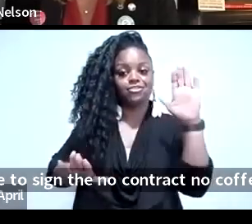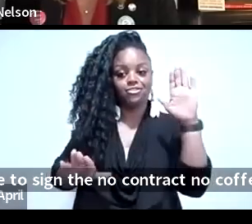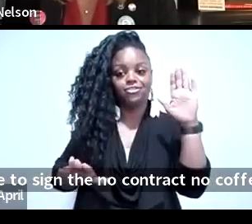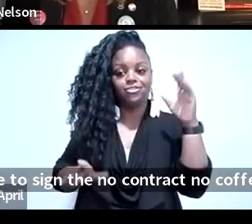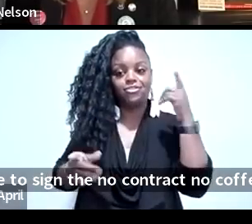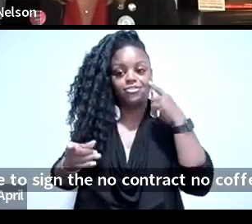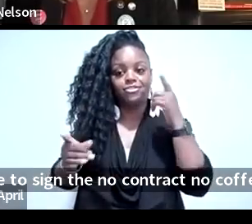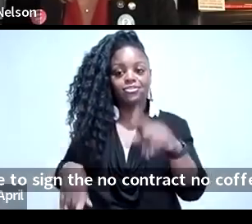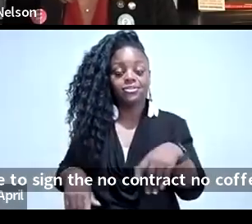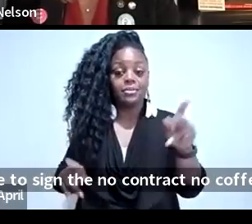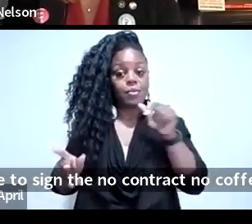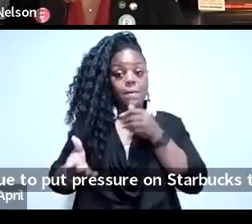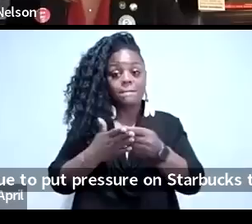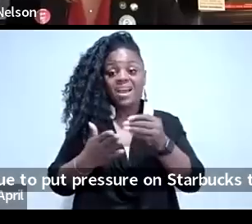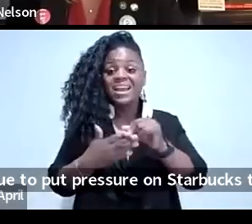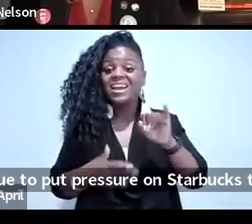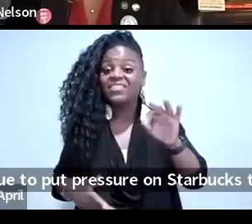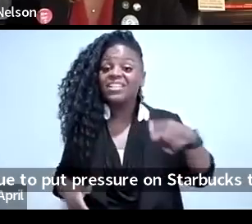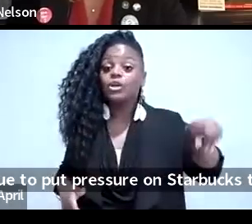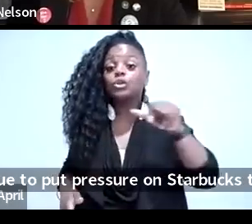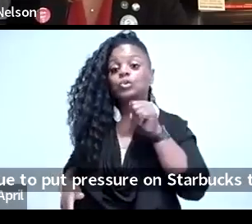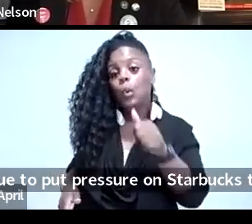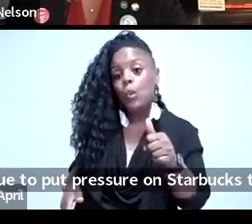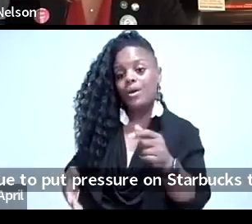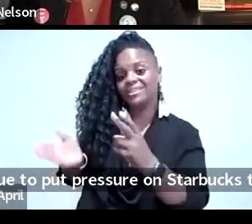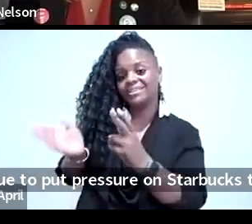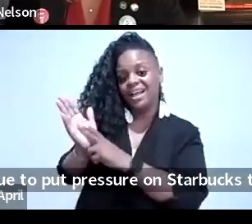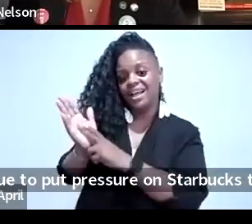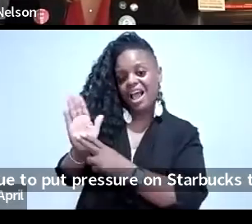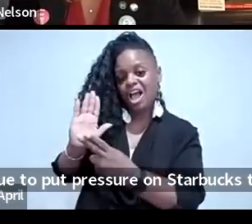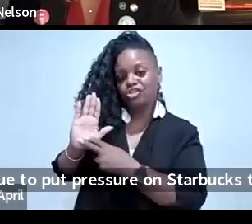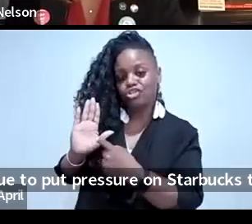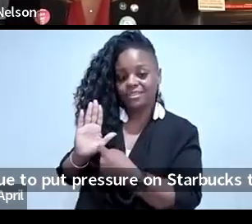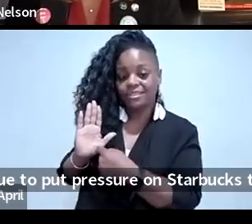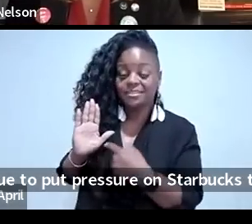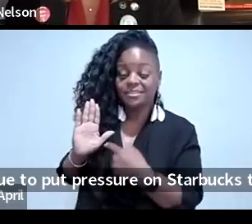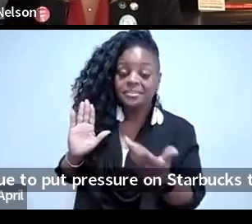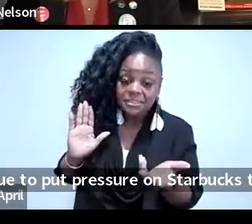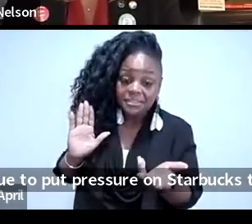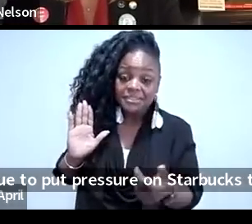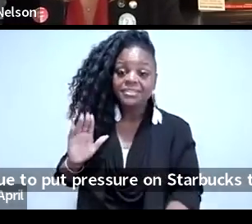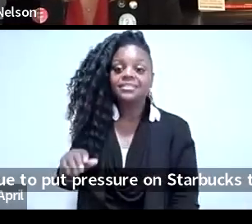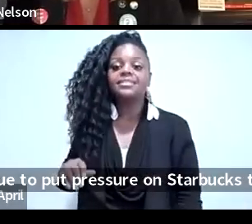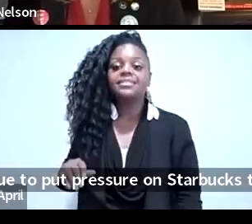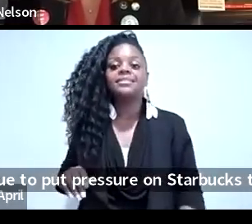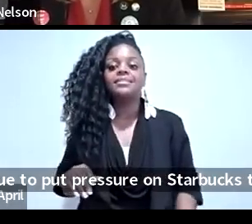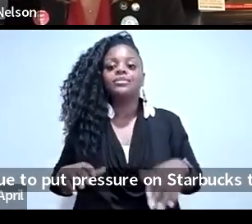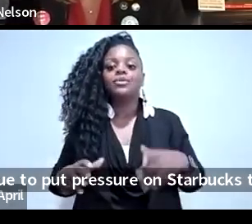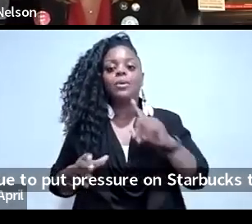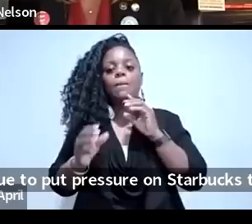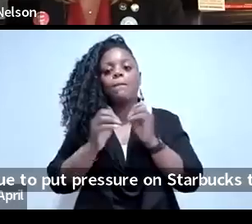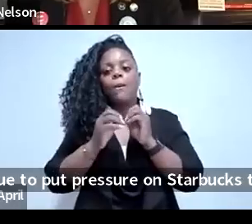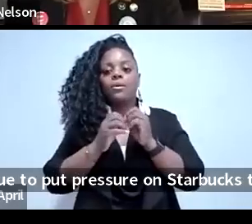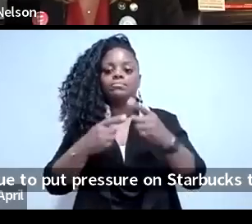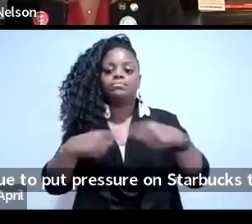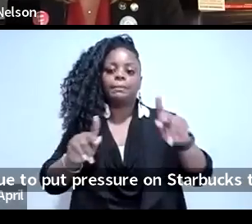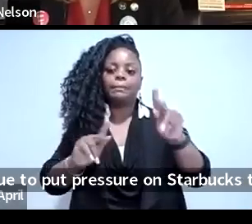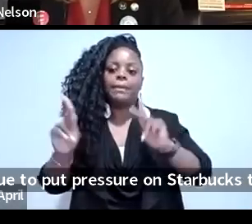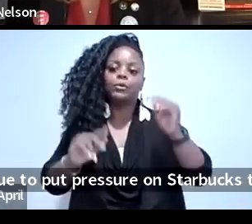contract, people are aware of any future actions. Thank you. A question for